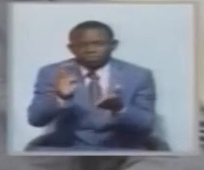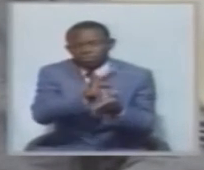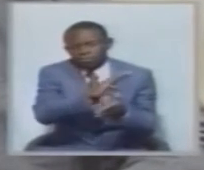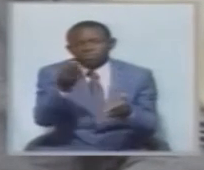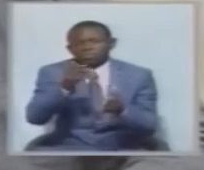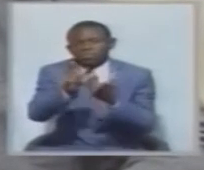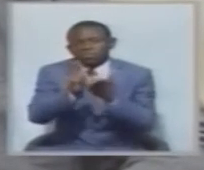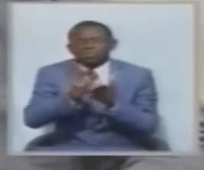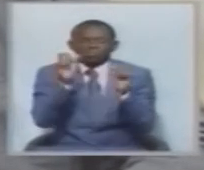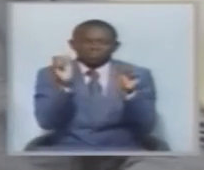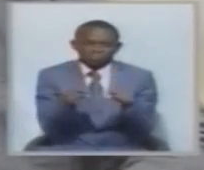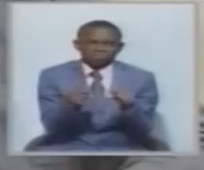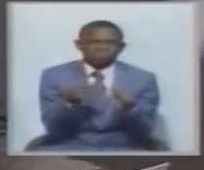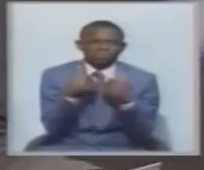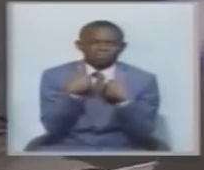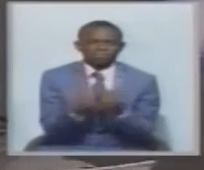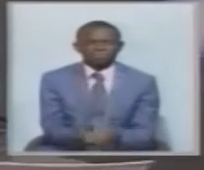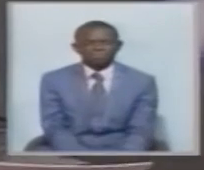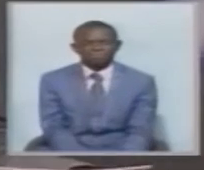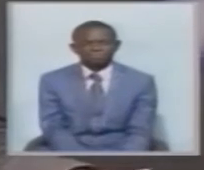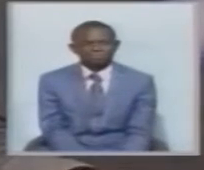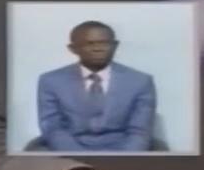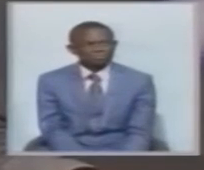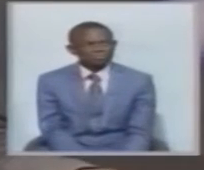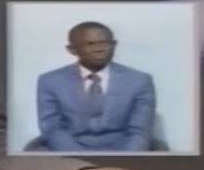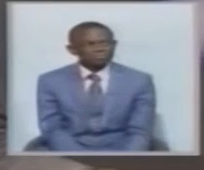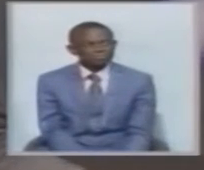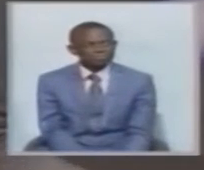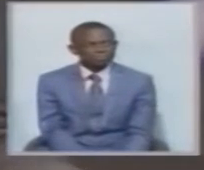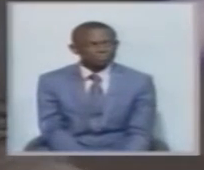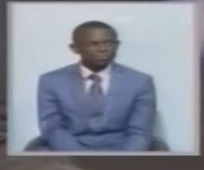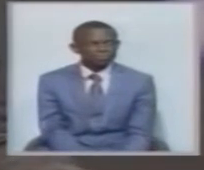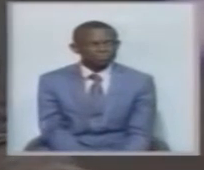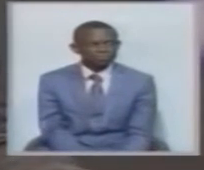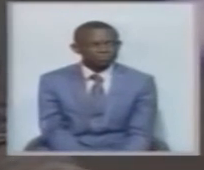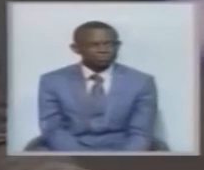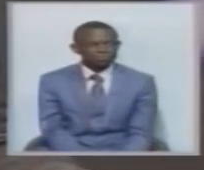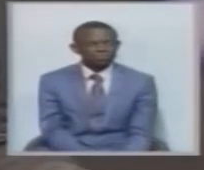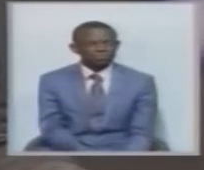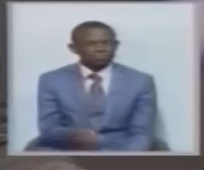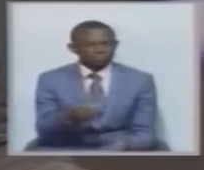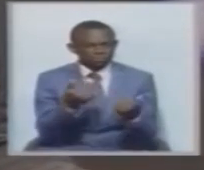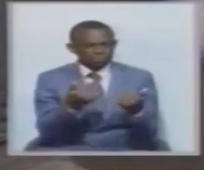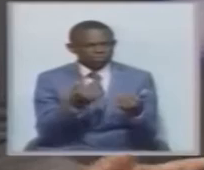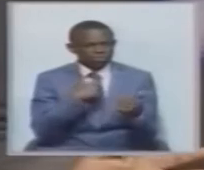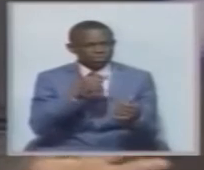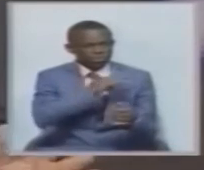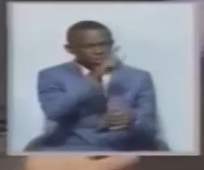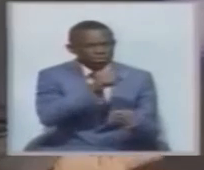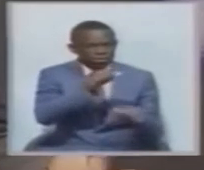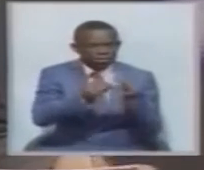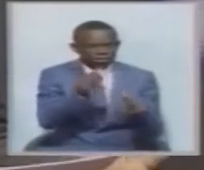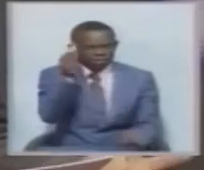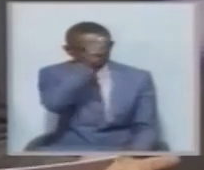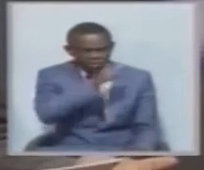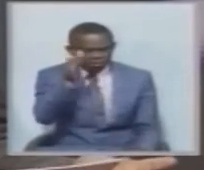from going to ADB. I want to put you on your defense, on the spot, in defense of Africa Development Bank. Quite a number of concerns have come